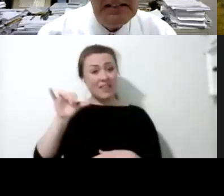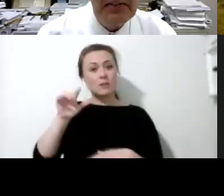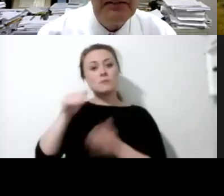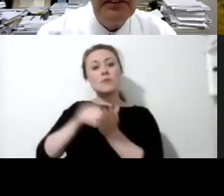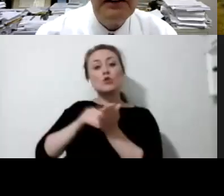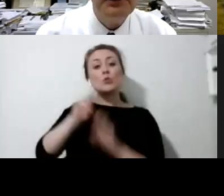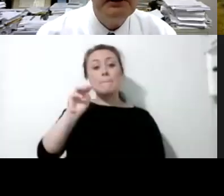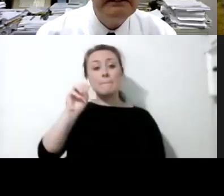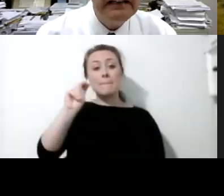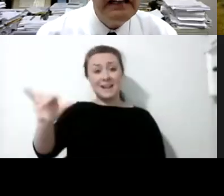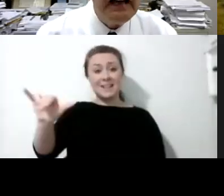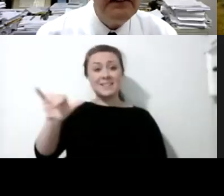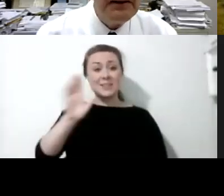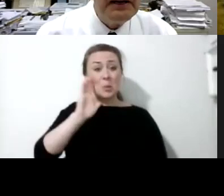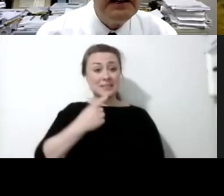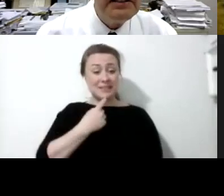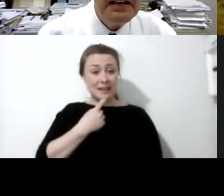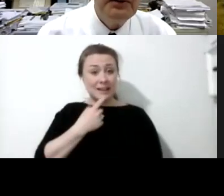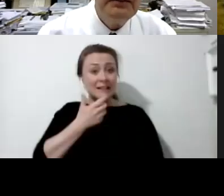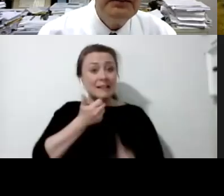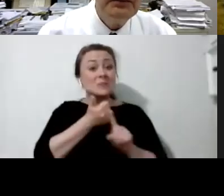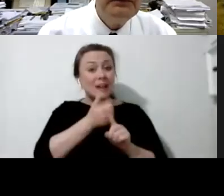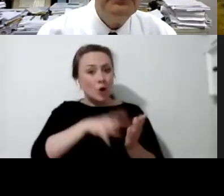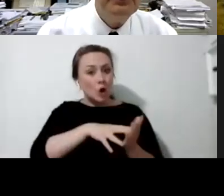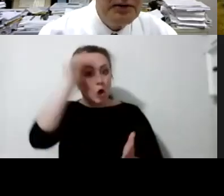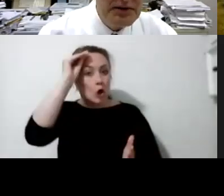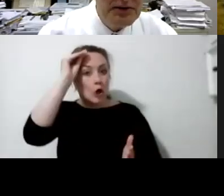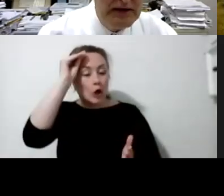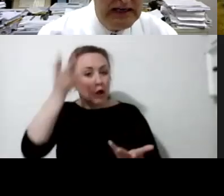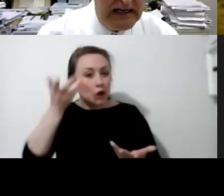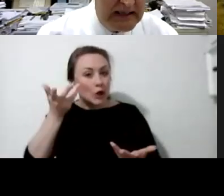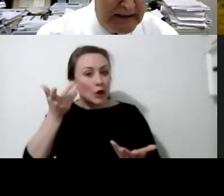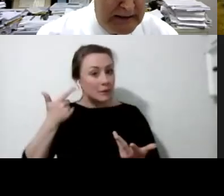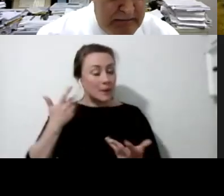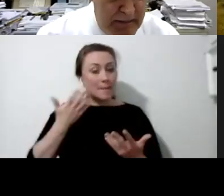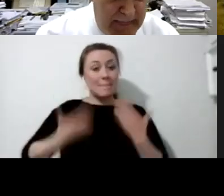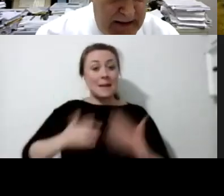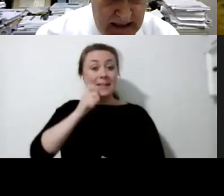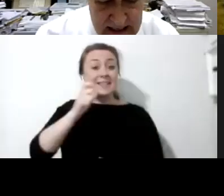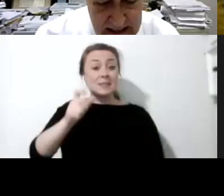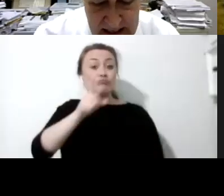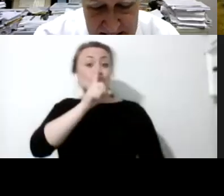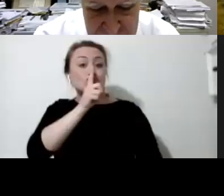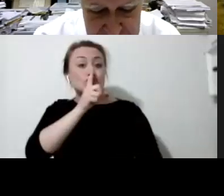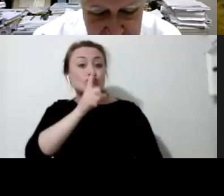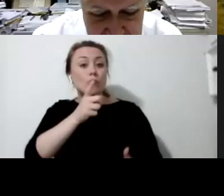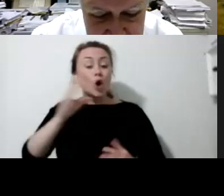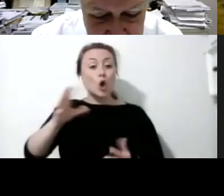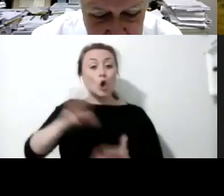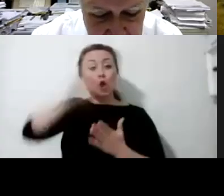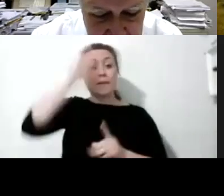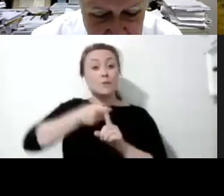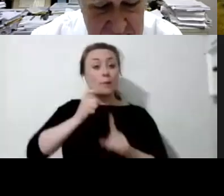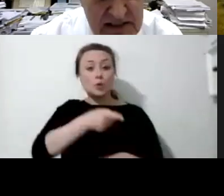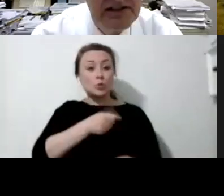say, is that they've learned, and they may not say, well, we've learned from you. And I guess it's the thing is